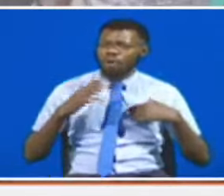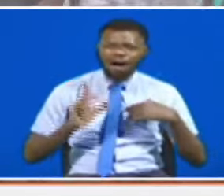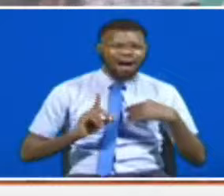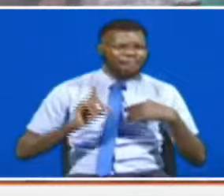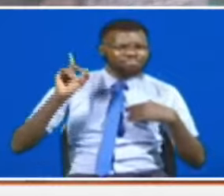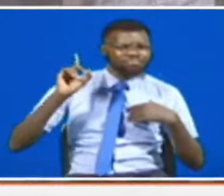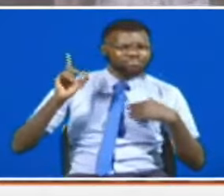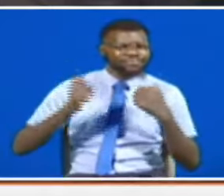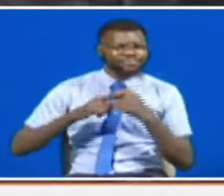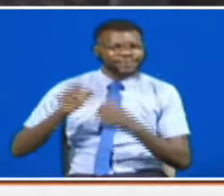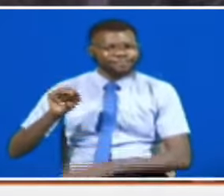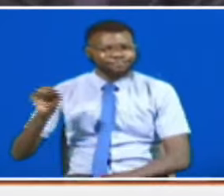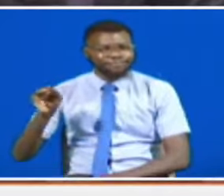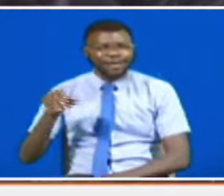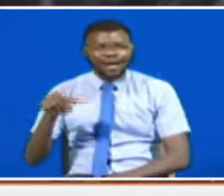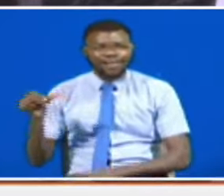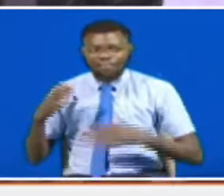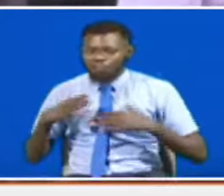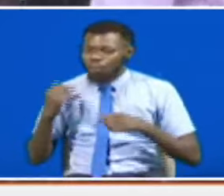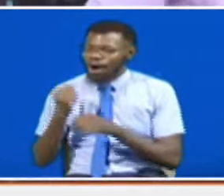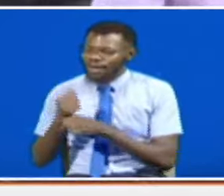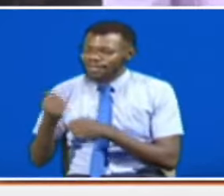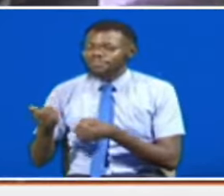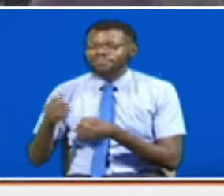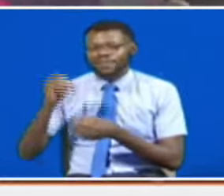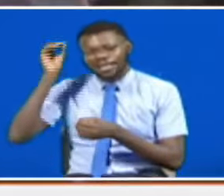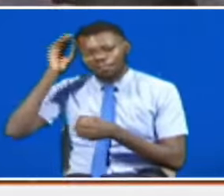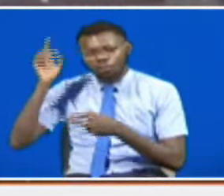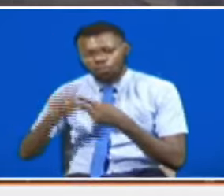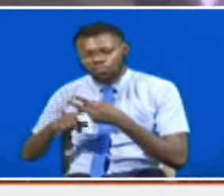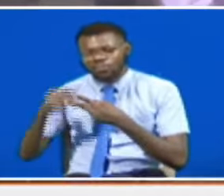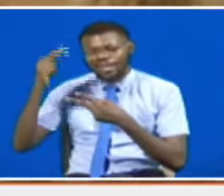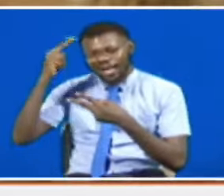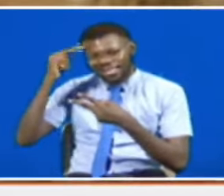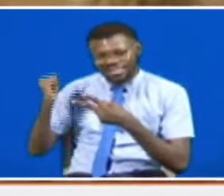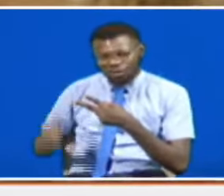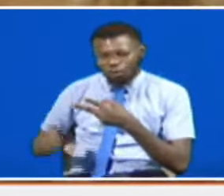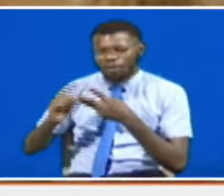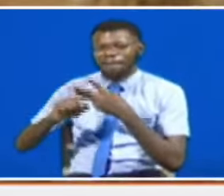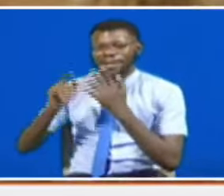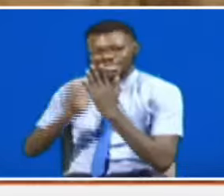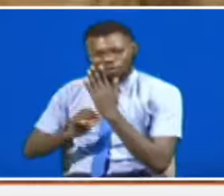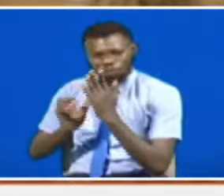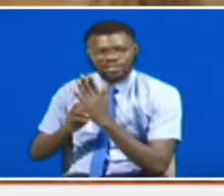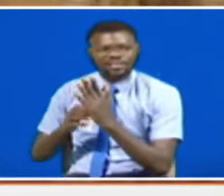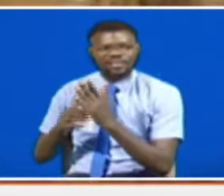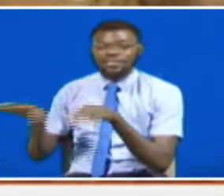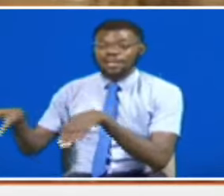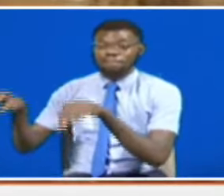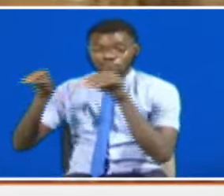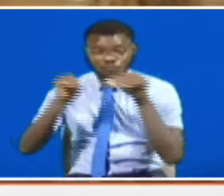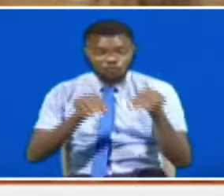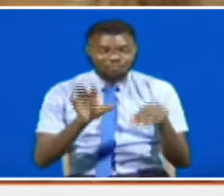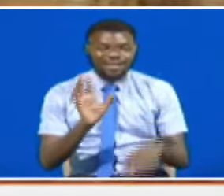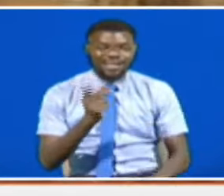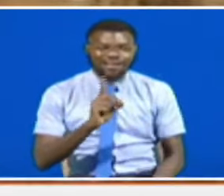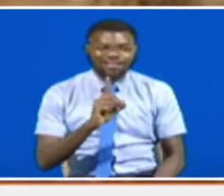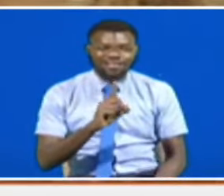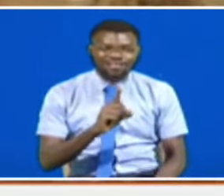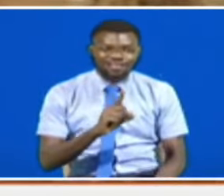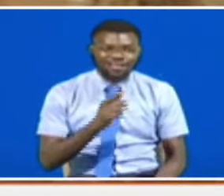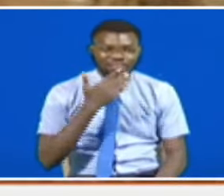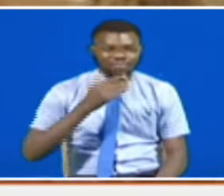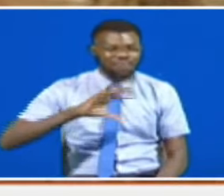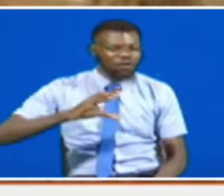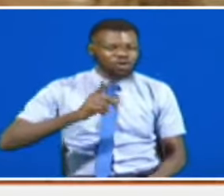million operating from neighboring counties of Kiambu, Kajiado, and Machakos. My plea to the county, change the plans,